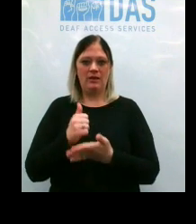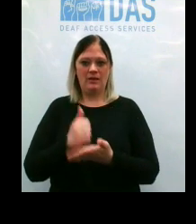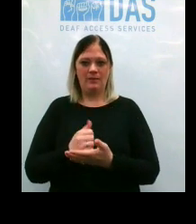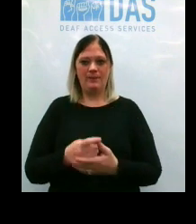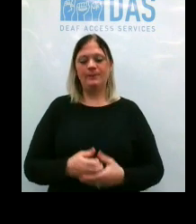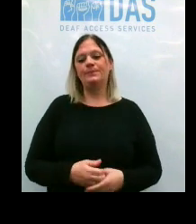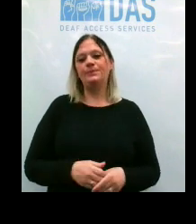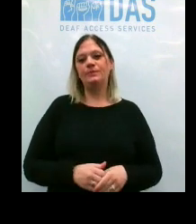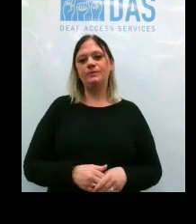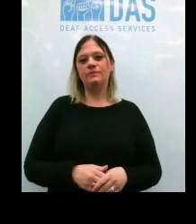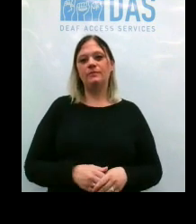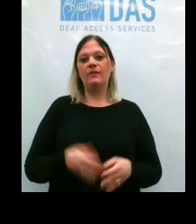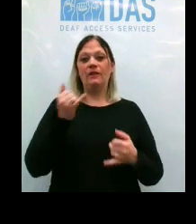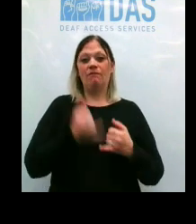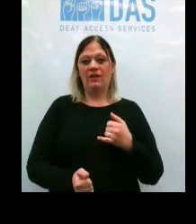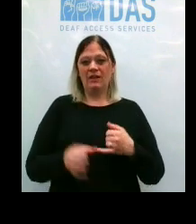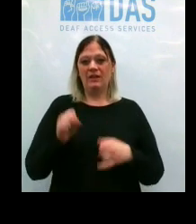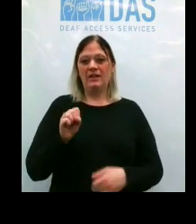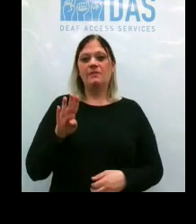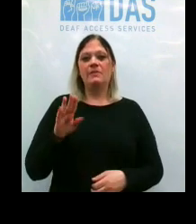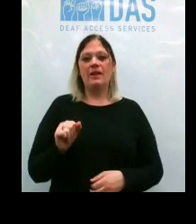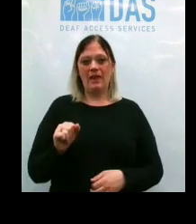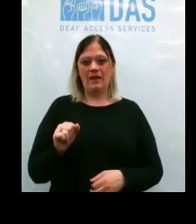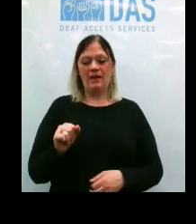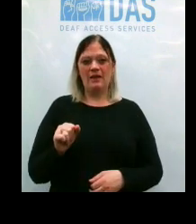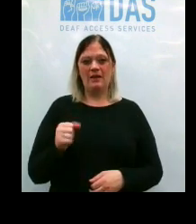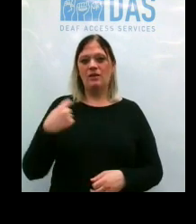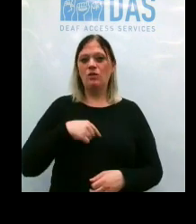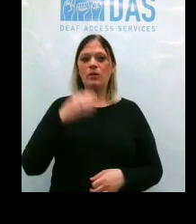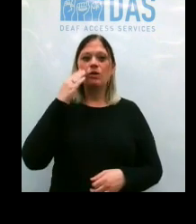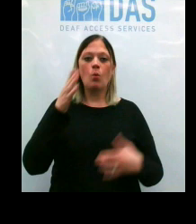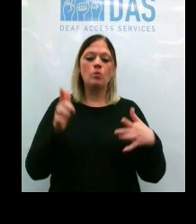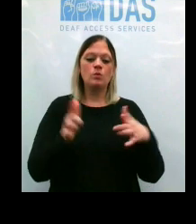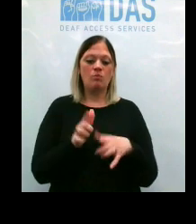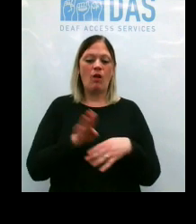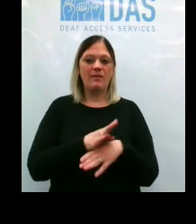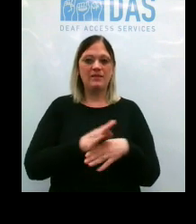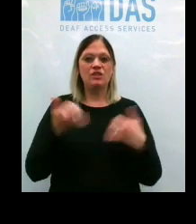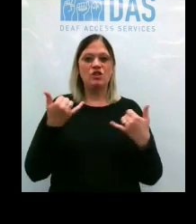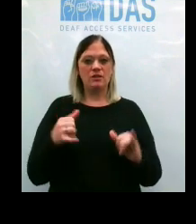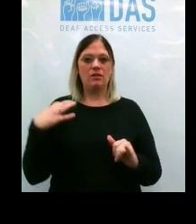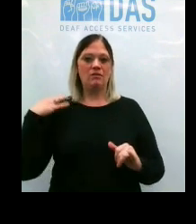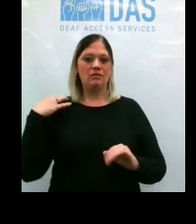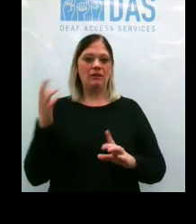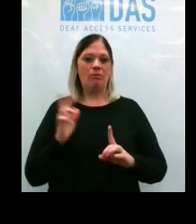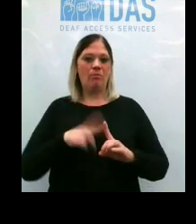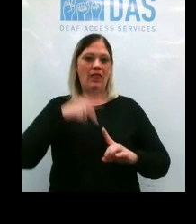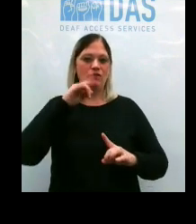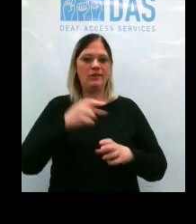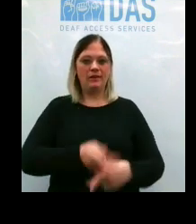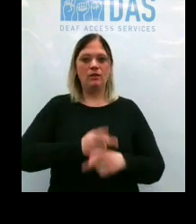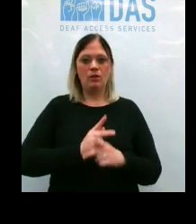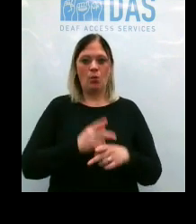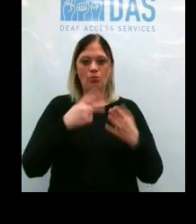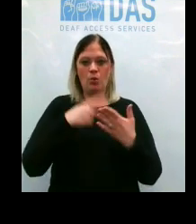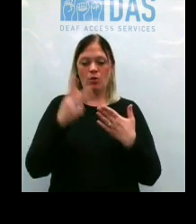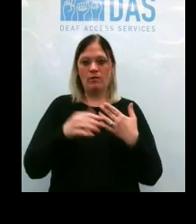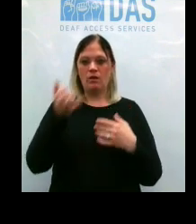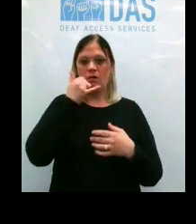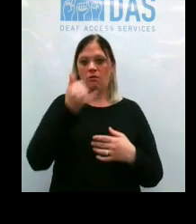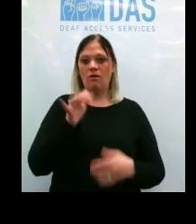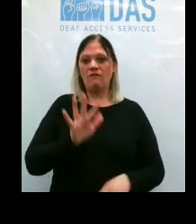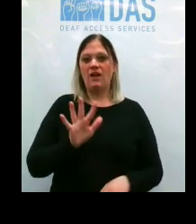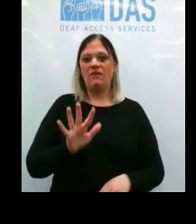provide. And then finally, the SBA. We know that there's small businesses that are still applying for the SBA loan programs. You can call the local office